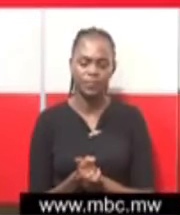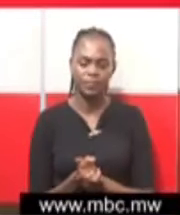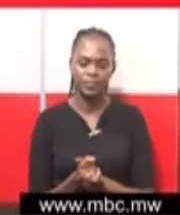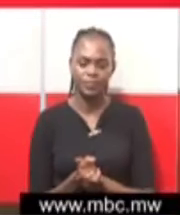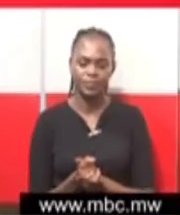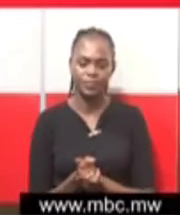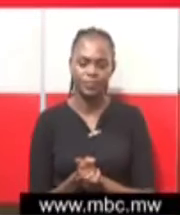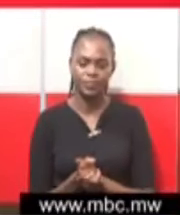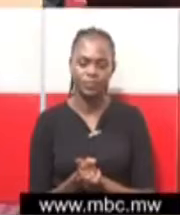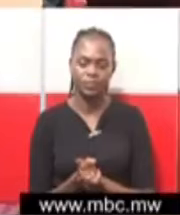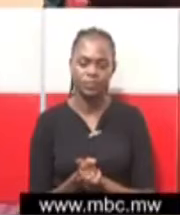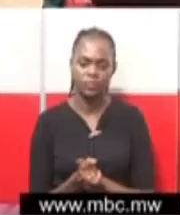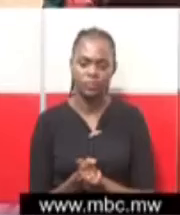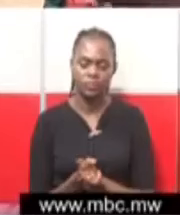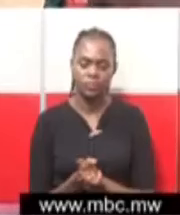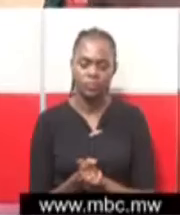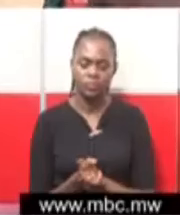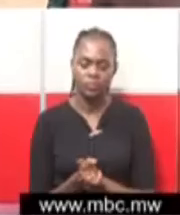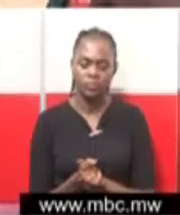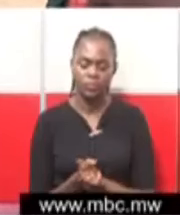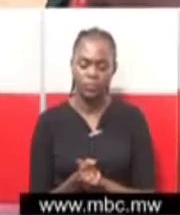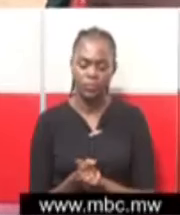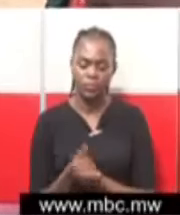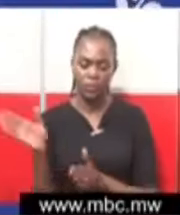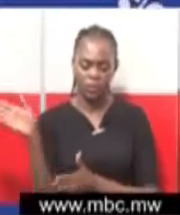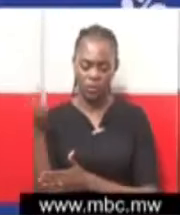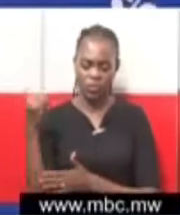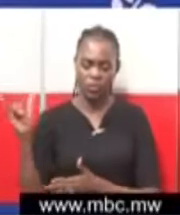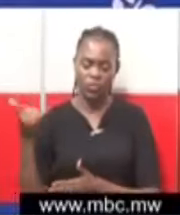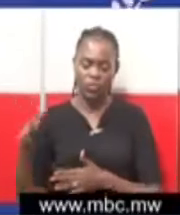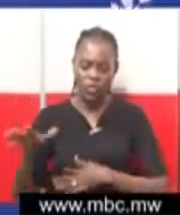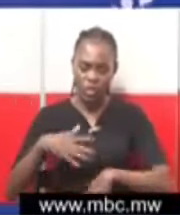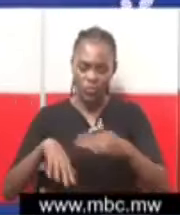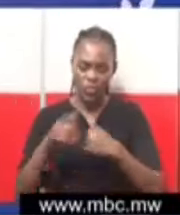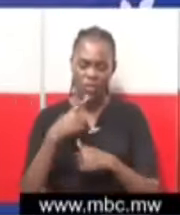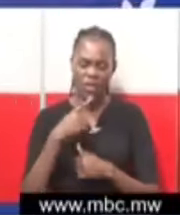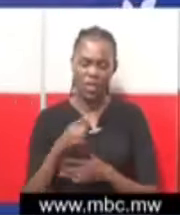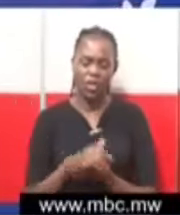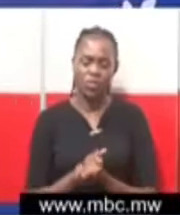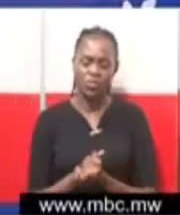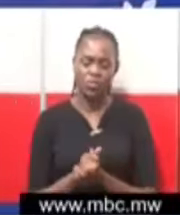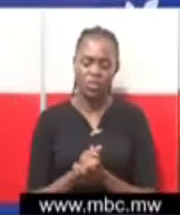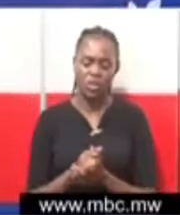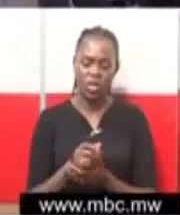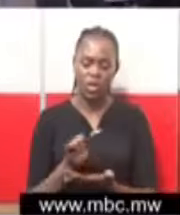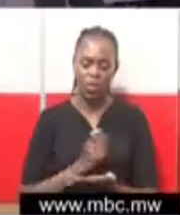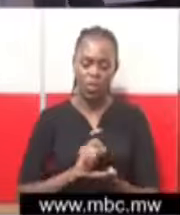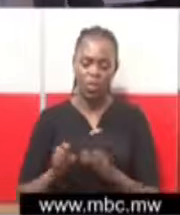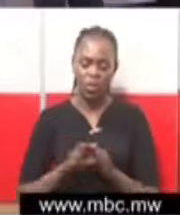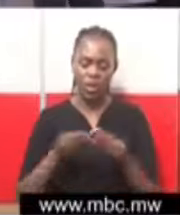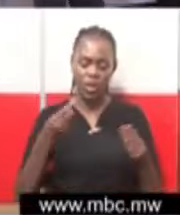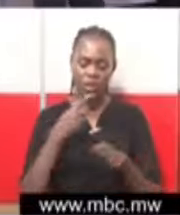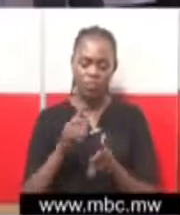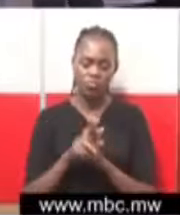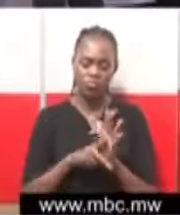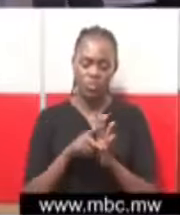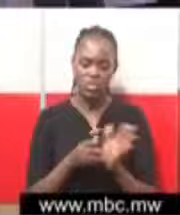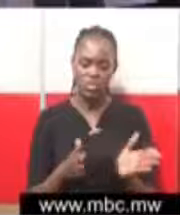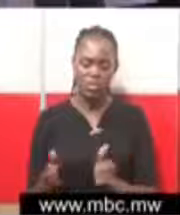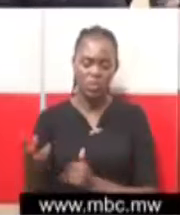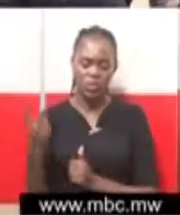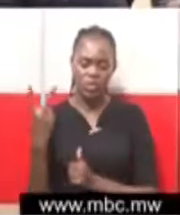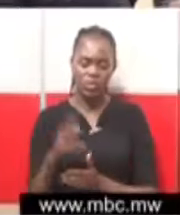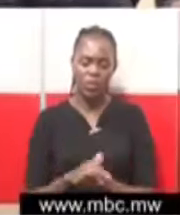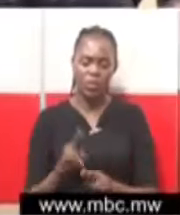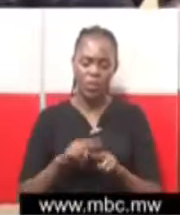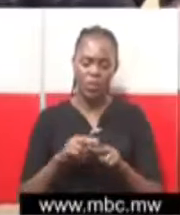by Helix Manimba. The Minister of Youth and Sports told the media after the launch that the second phase of the project has come at an opportune